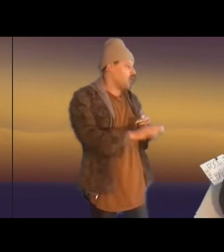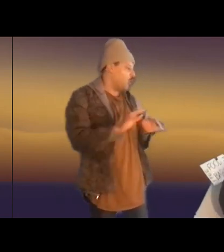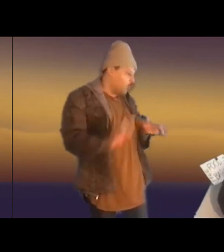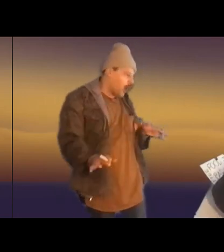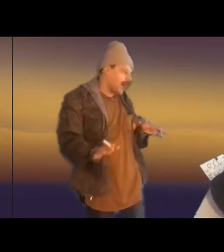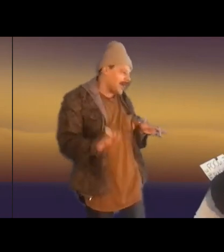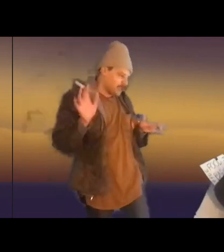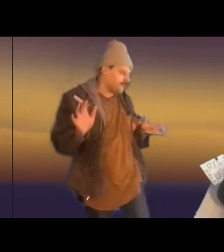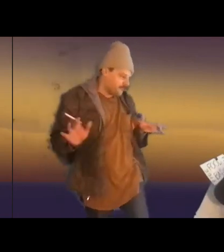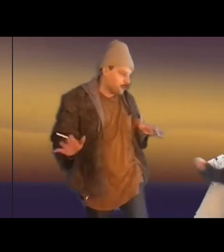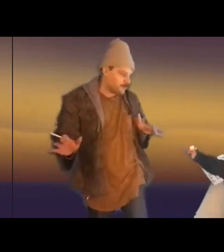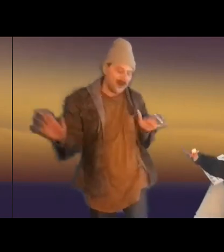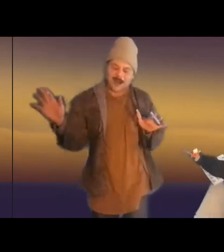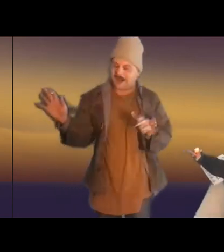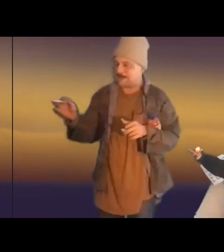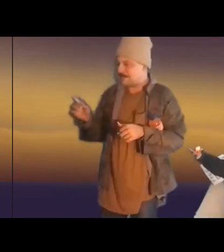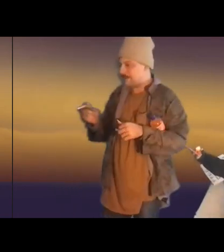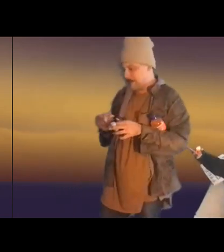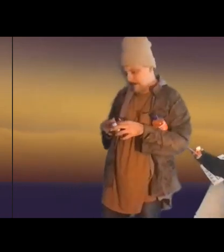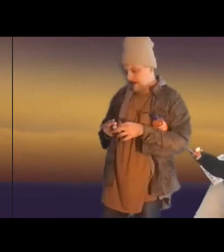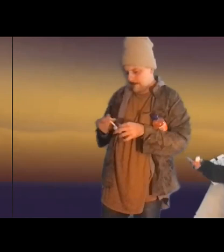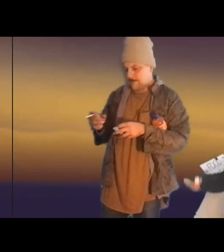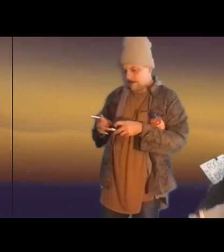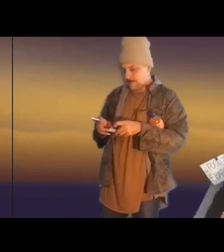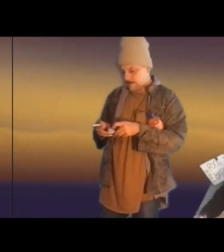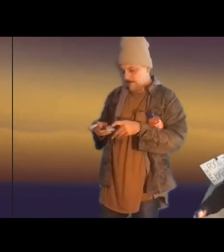I don't want your food, boss.